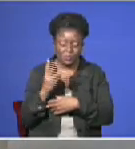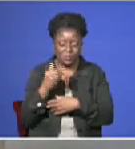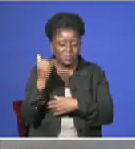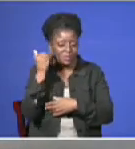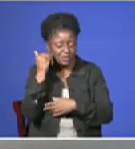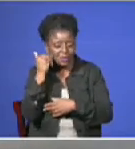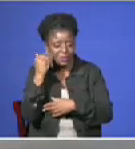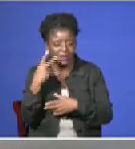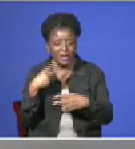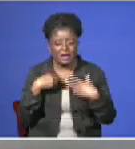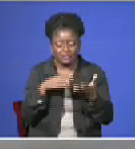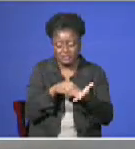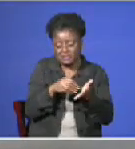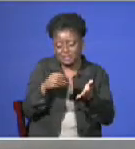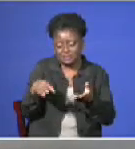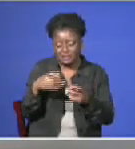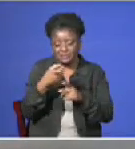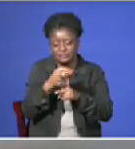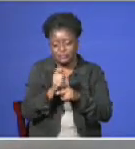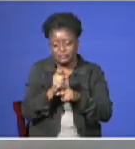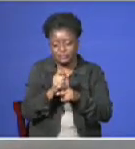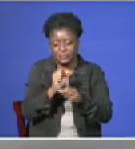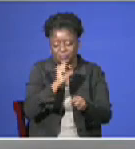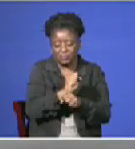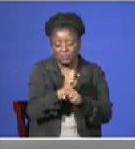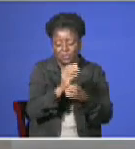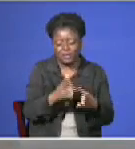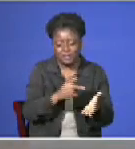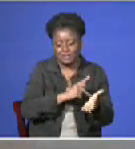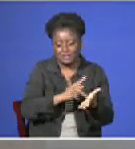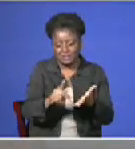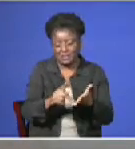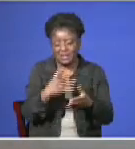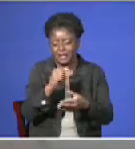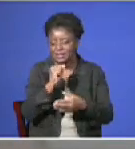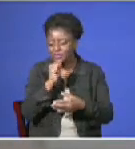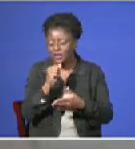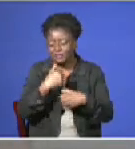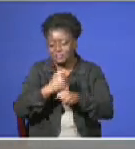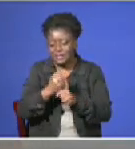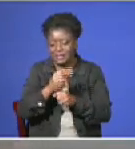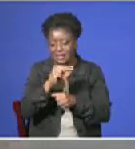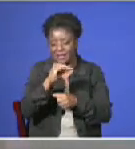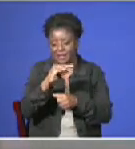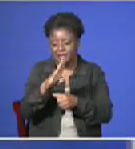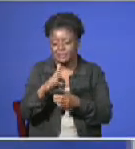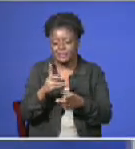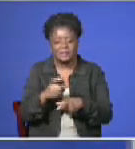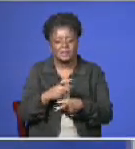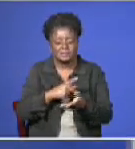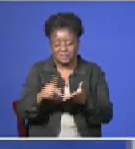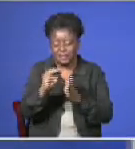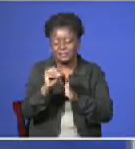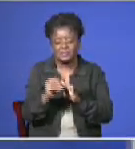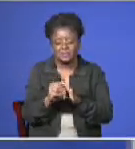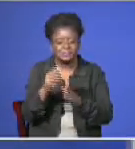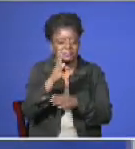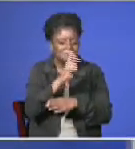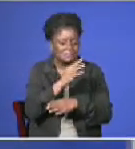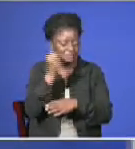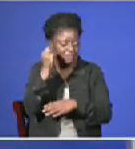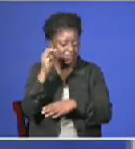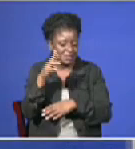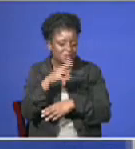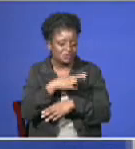have deducted from individual salaries and have not made the payments to N.I.B. Old Minister Roll